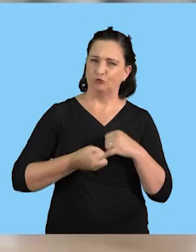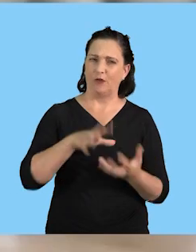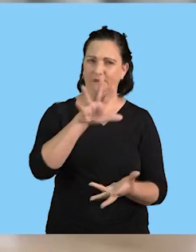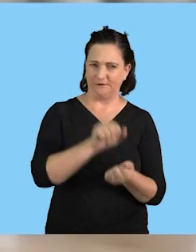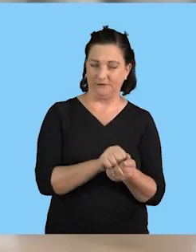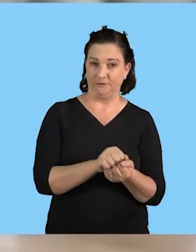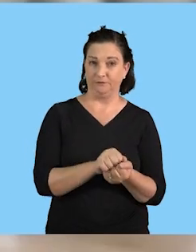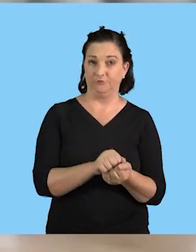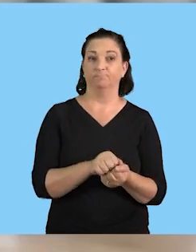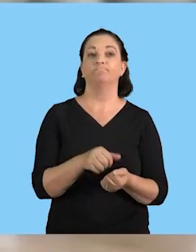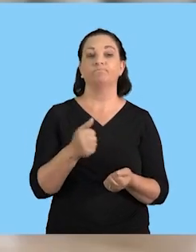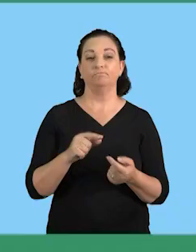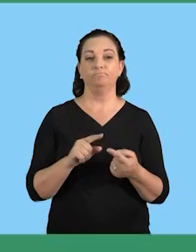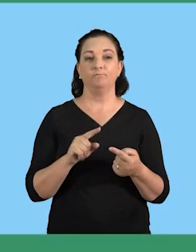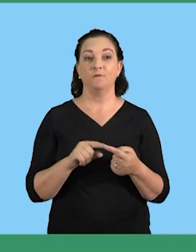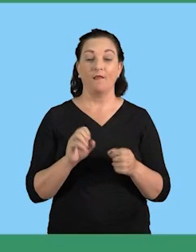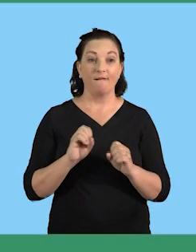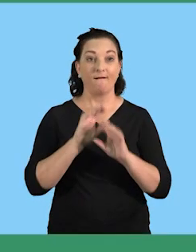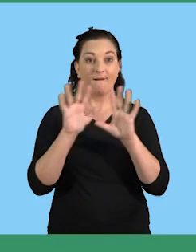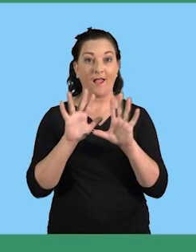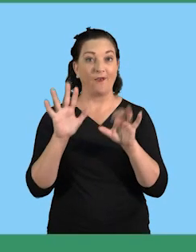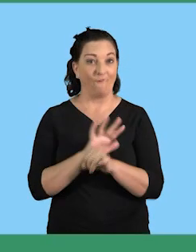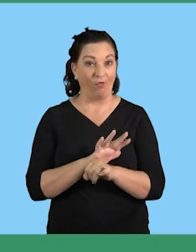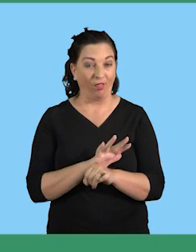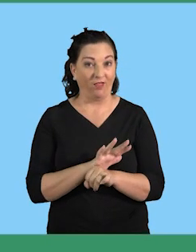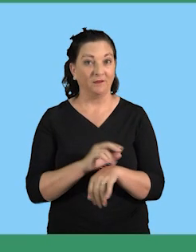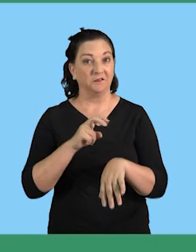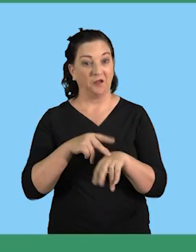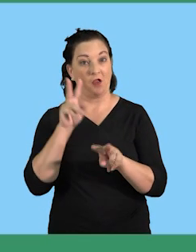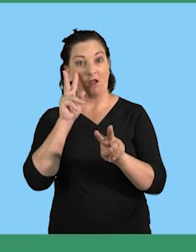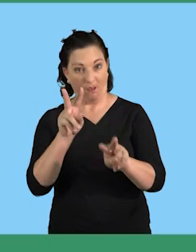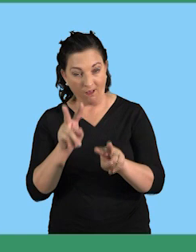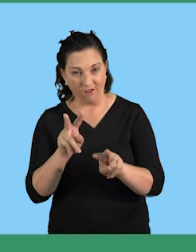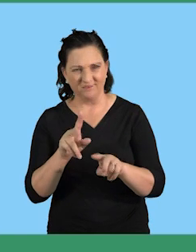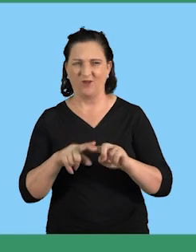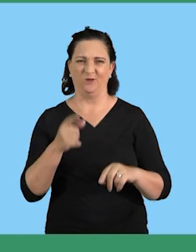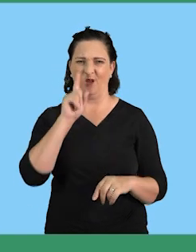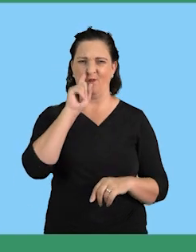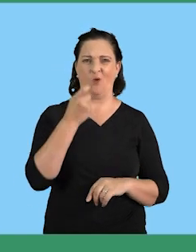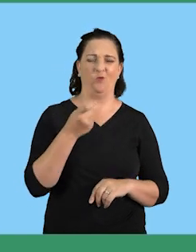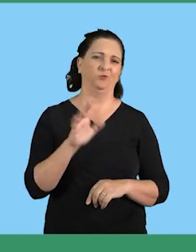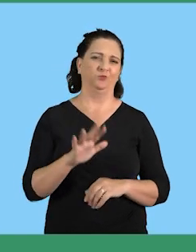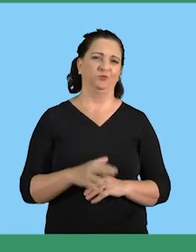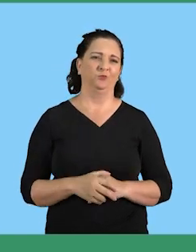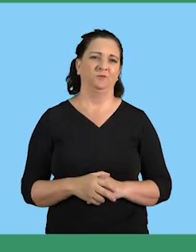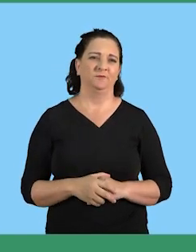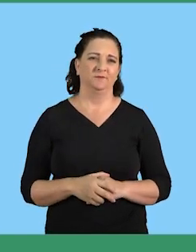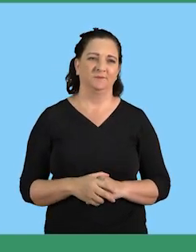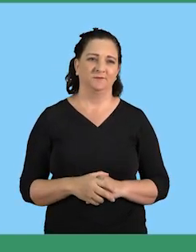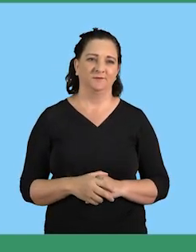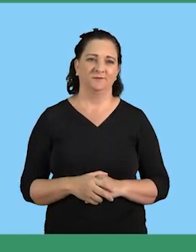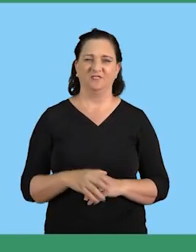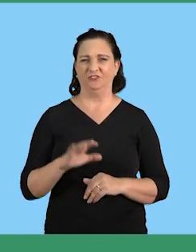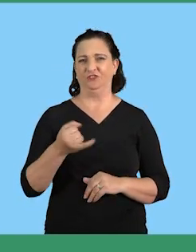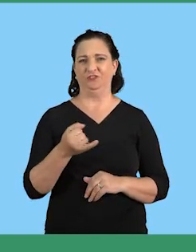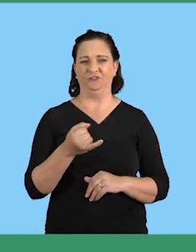it. Be colorful and grab attention. So there's nothing as boring as, let's say, a